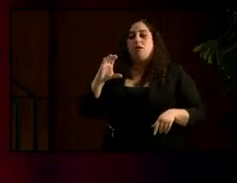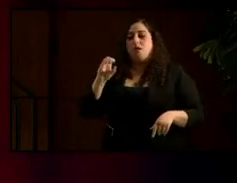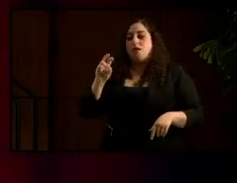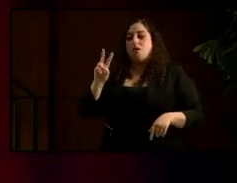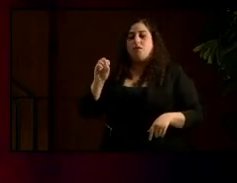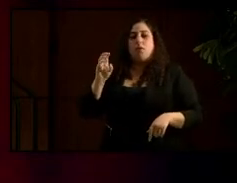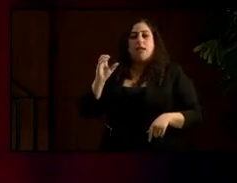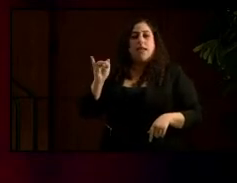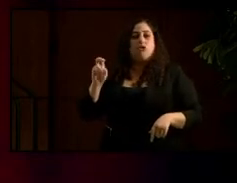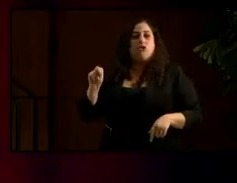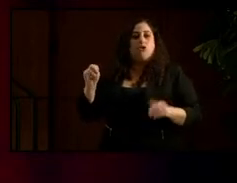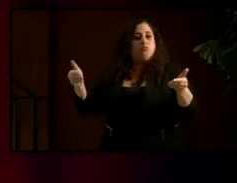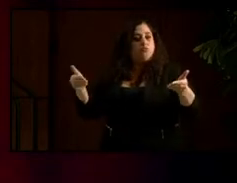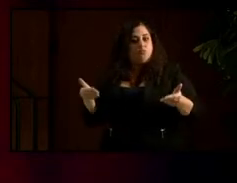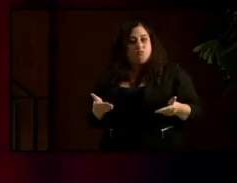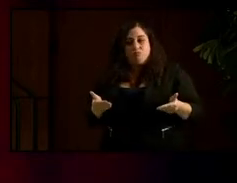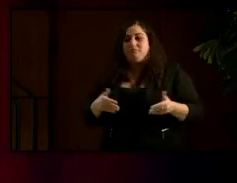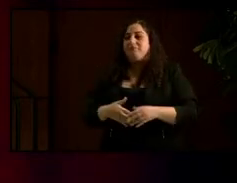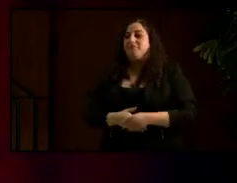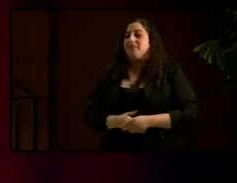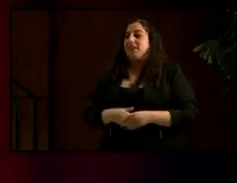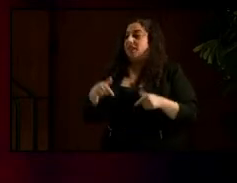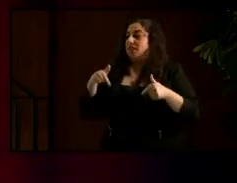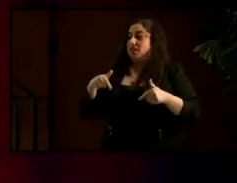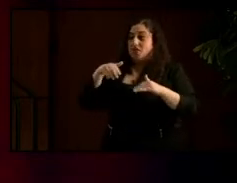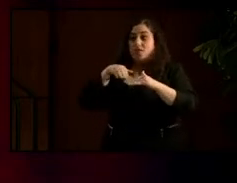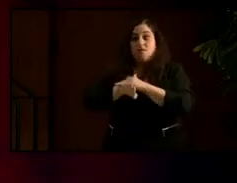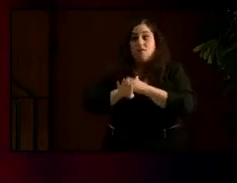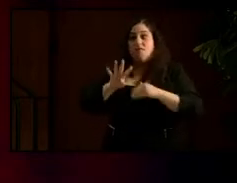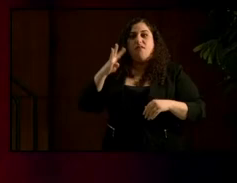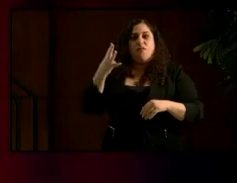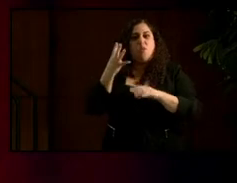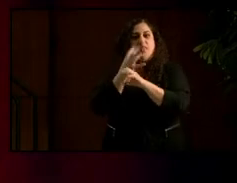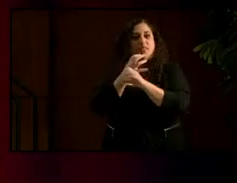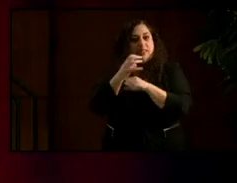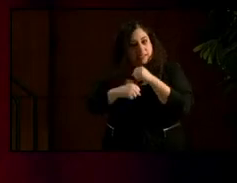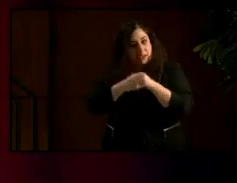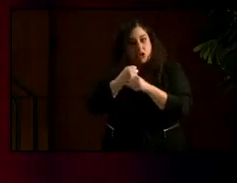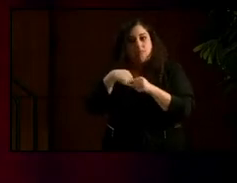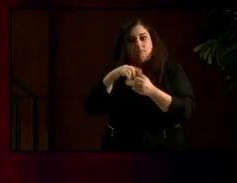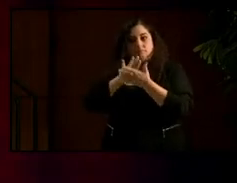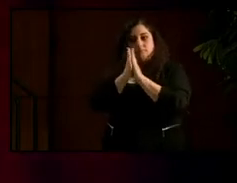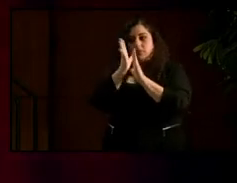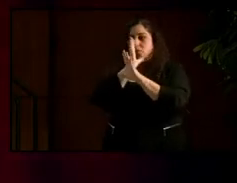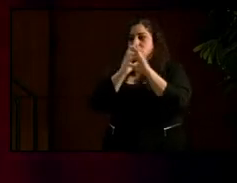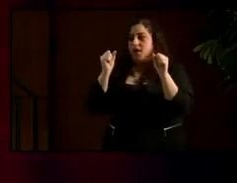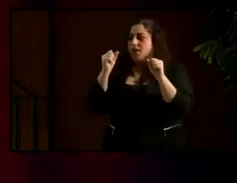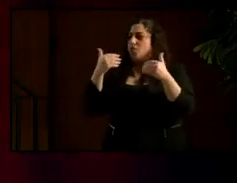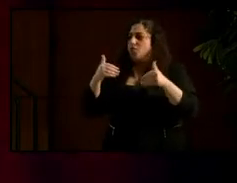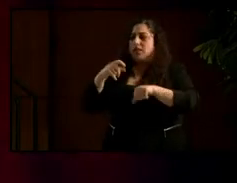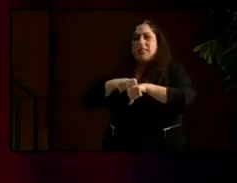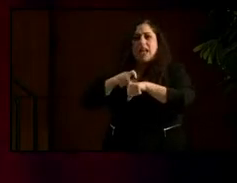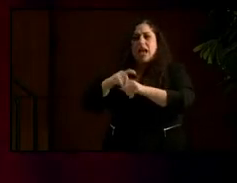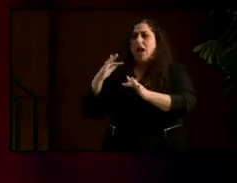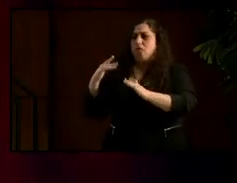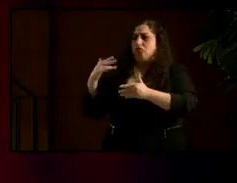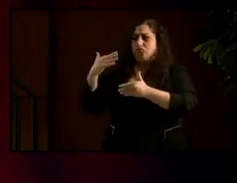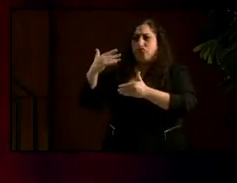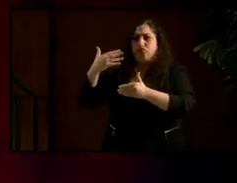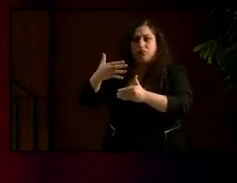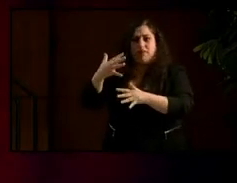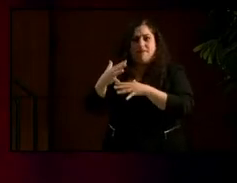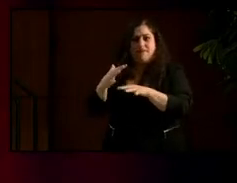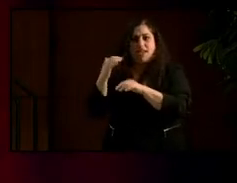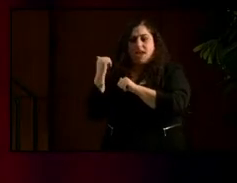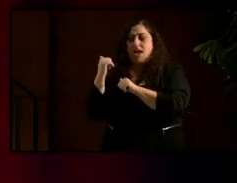to believe that I'm entering my fourth year as your president. Time has rapidly passed by. It has certainly felt